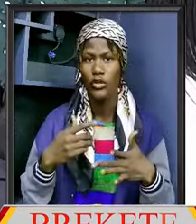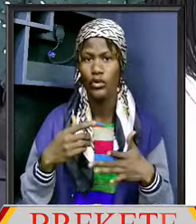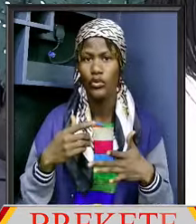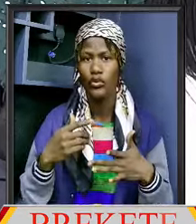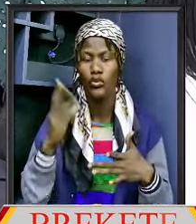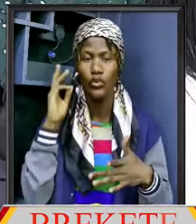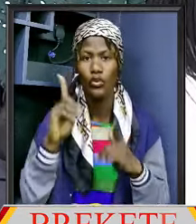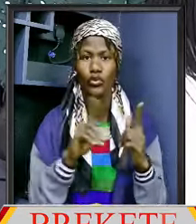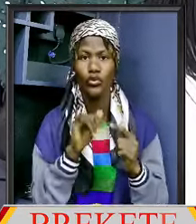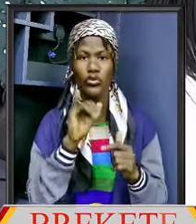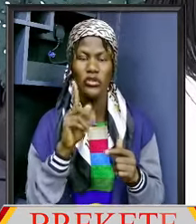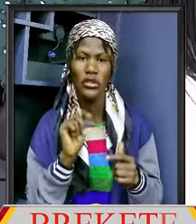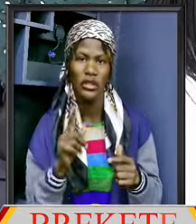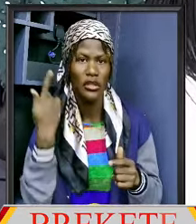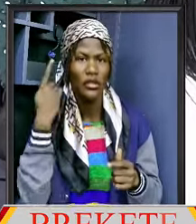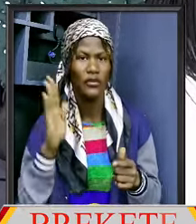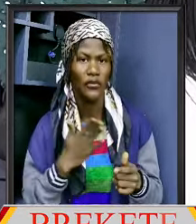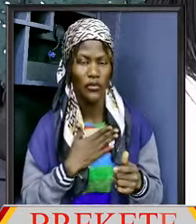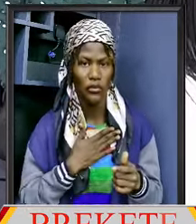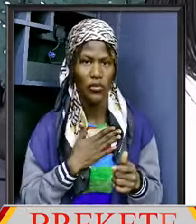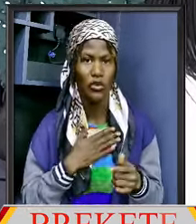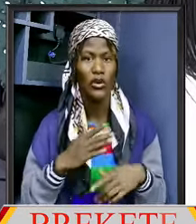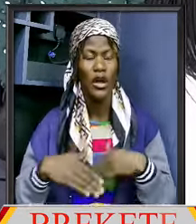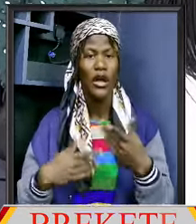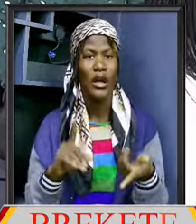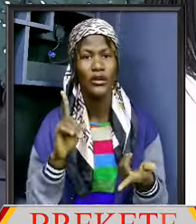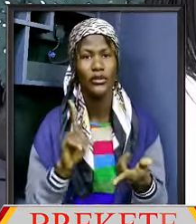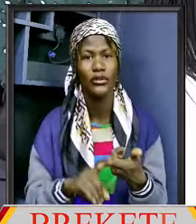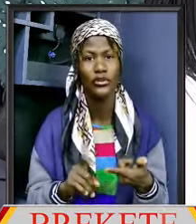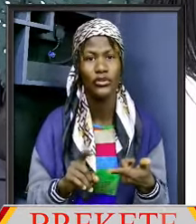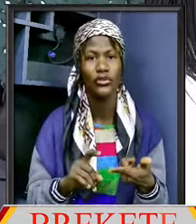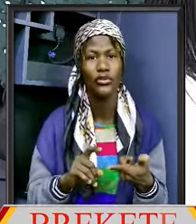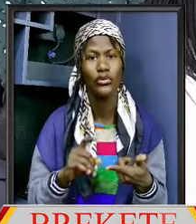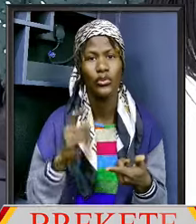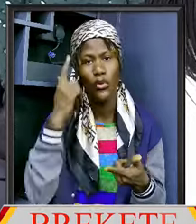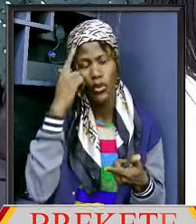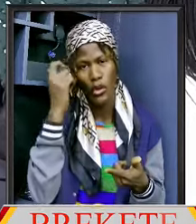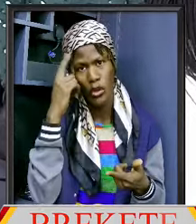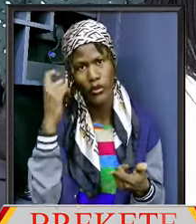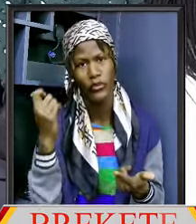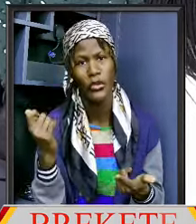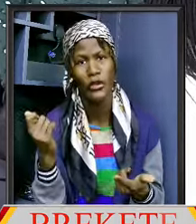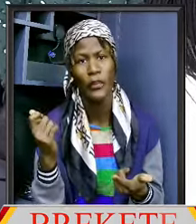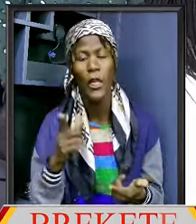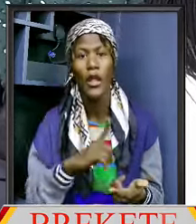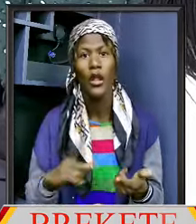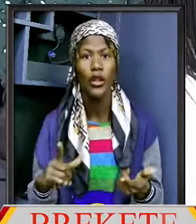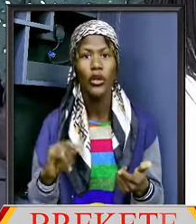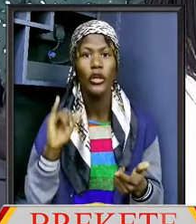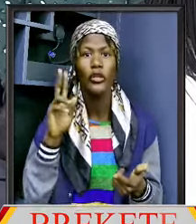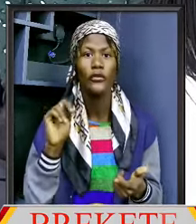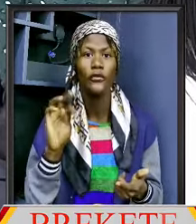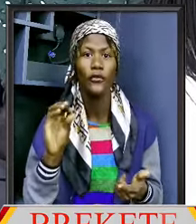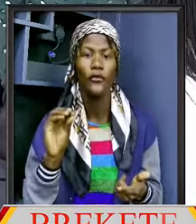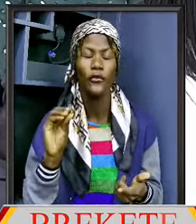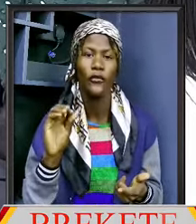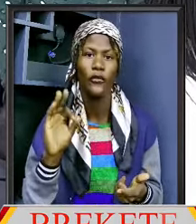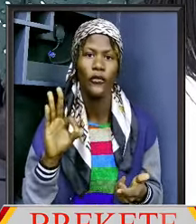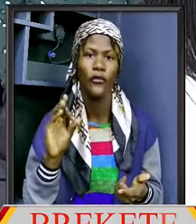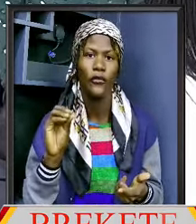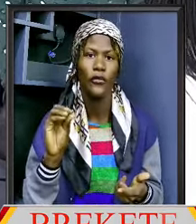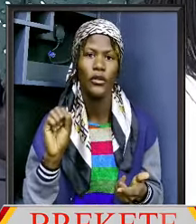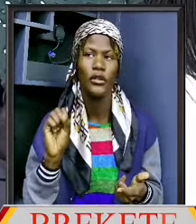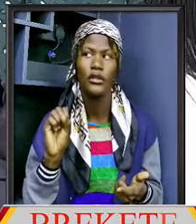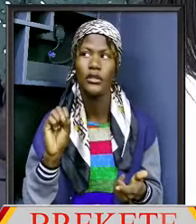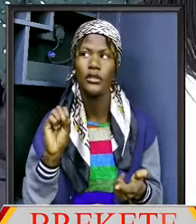they do them, we go carry them, give government, law enforcement agent to go babam. We go come out and make you know the wound and kill